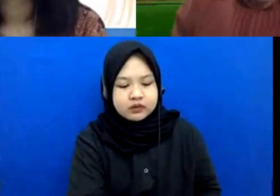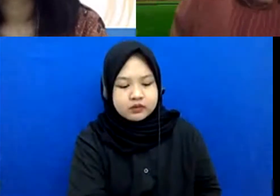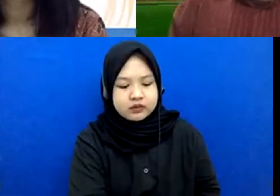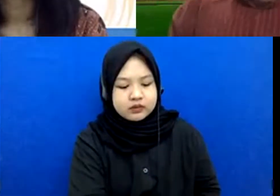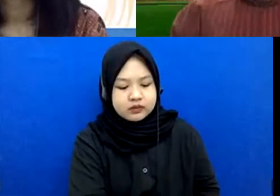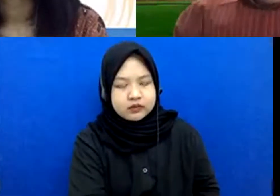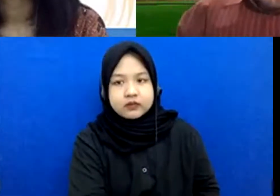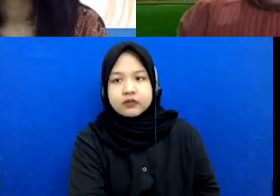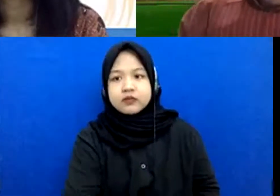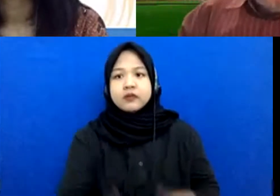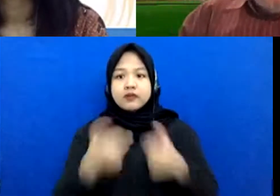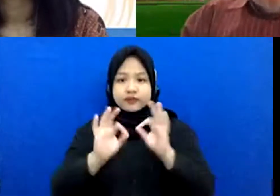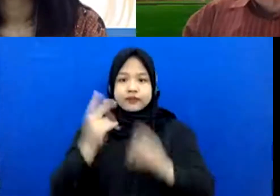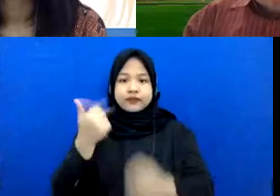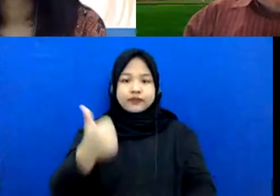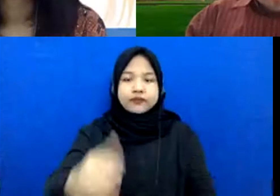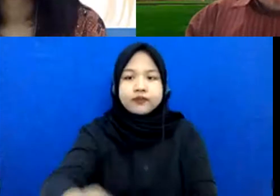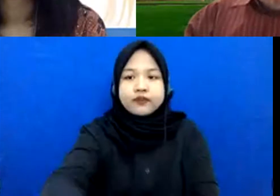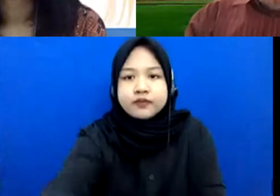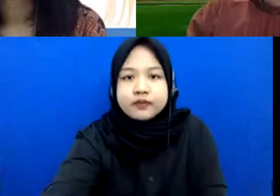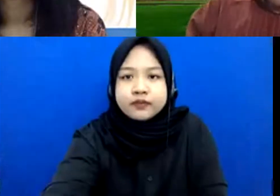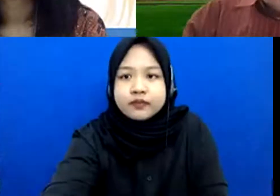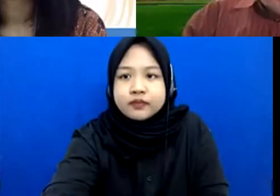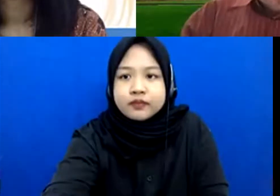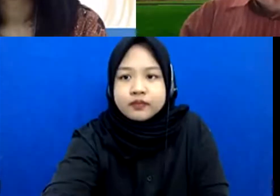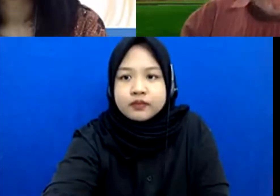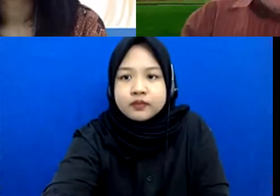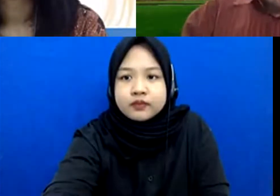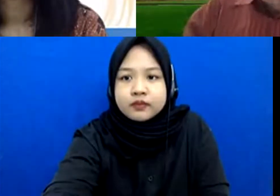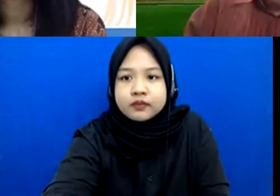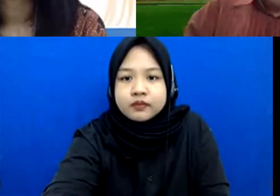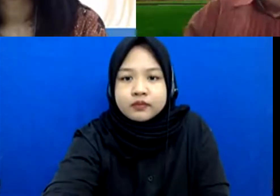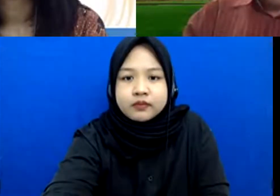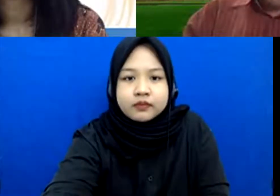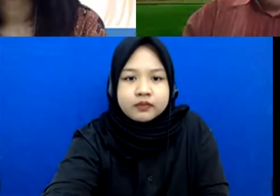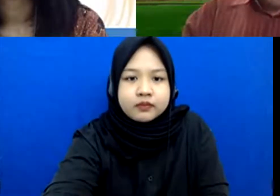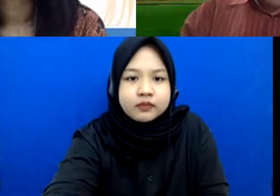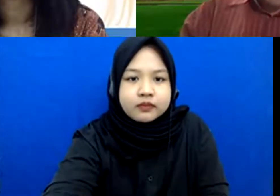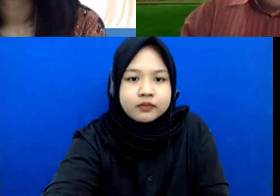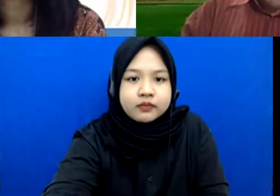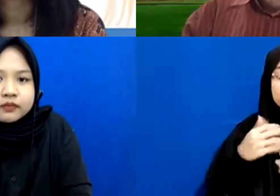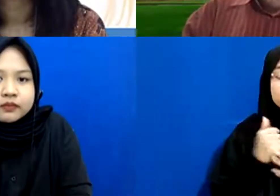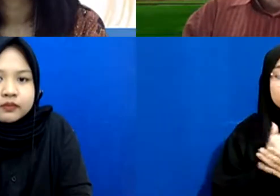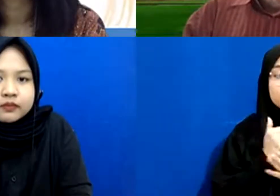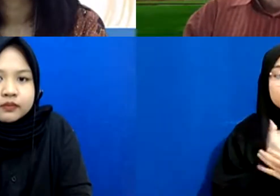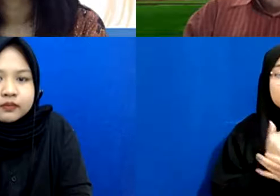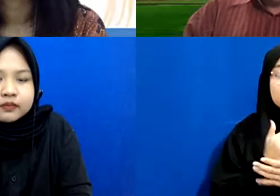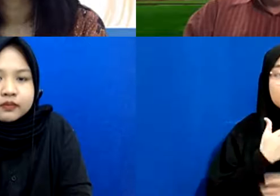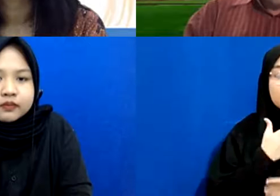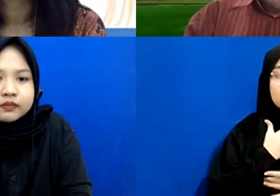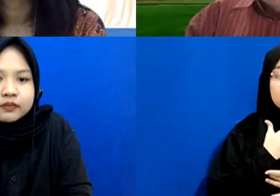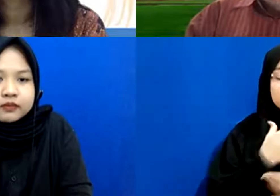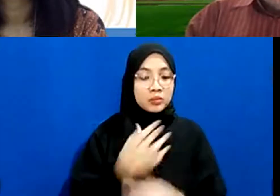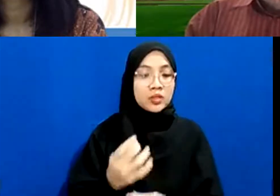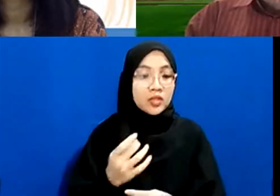Okay. Gotcha. And which I think is a really, really interesting divide. I can't think